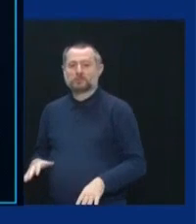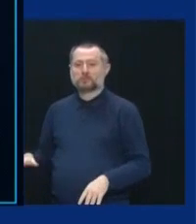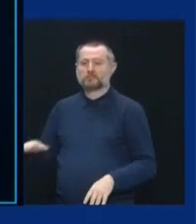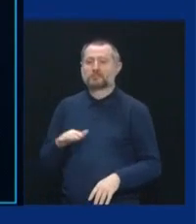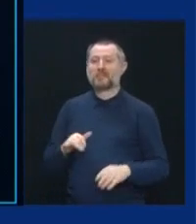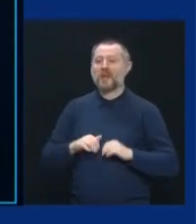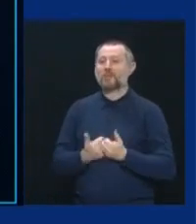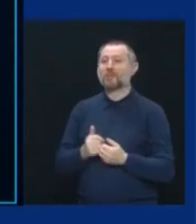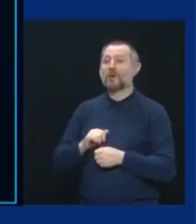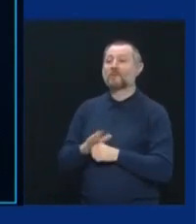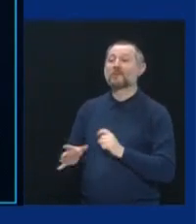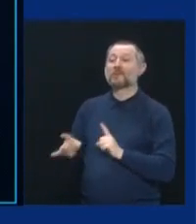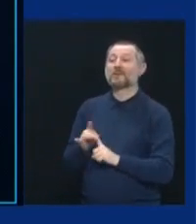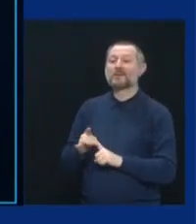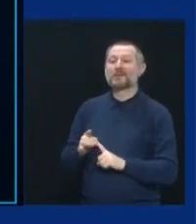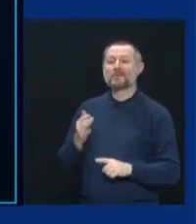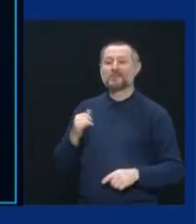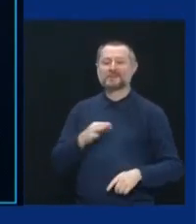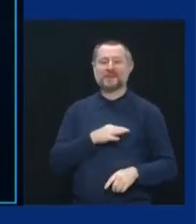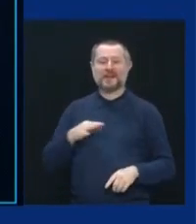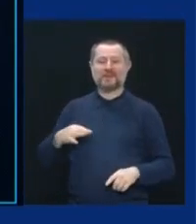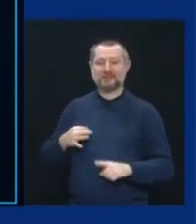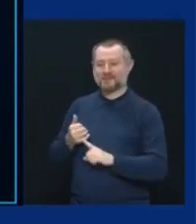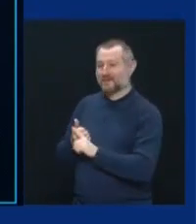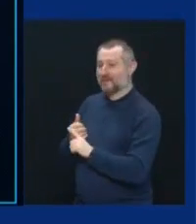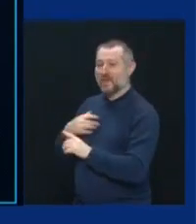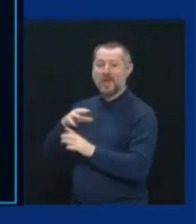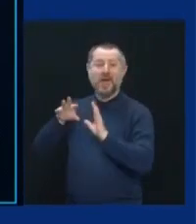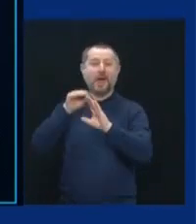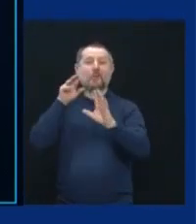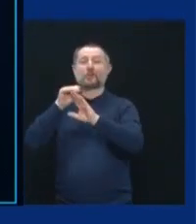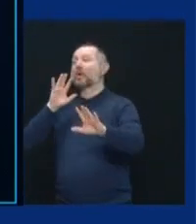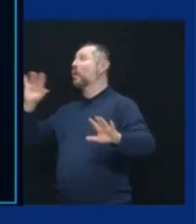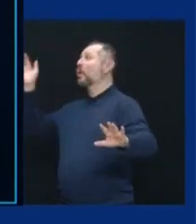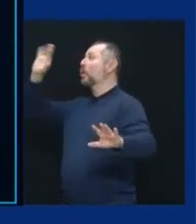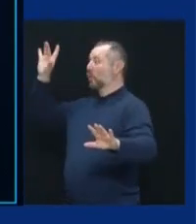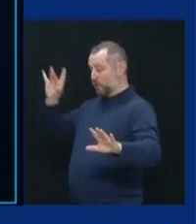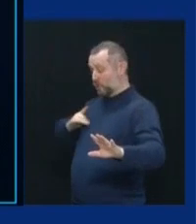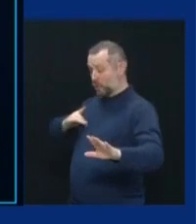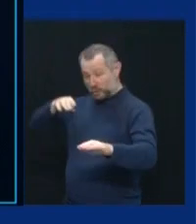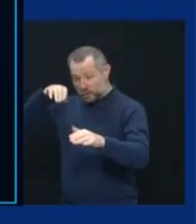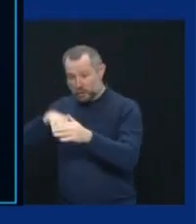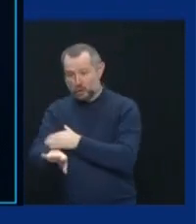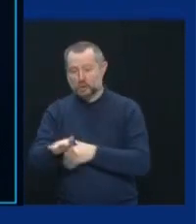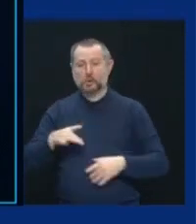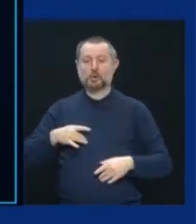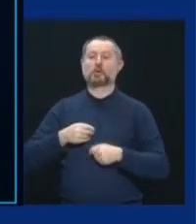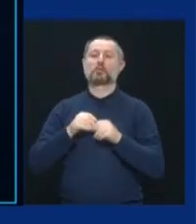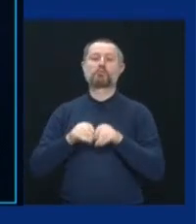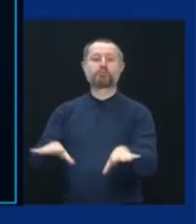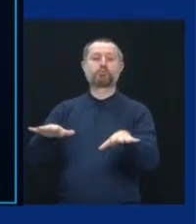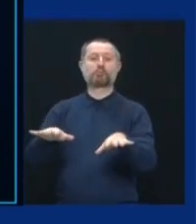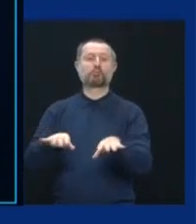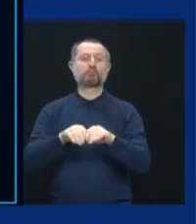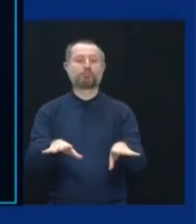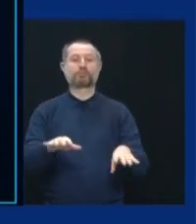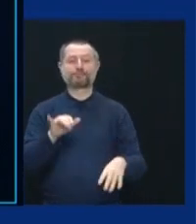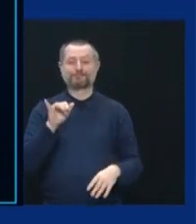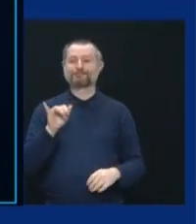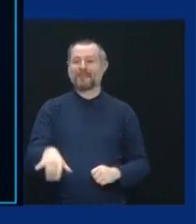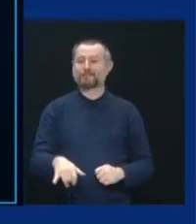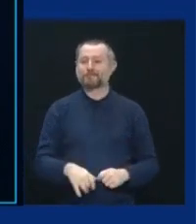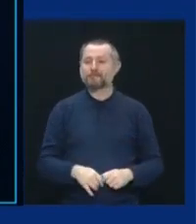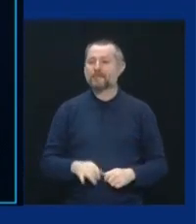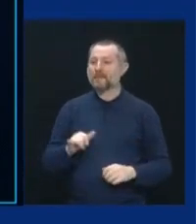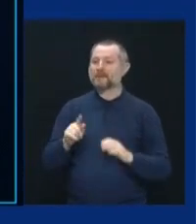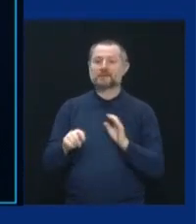by staff walking into the nursing home when we didn't even know we had COVID.